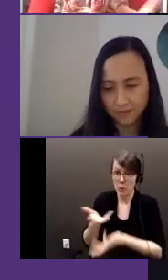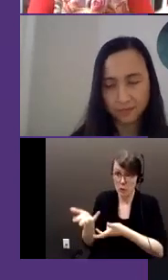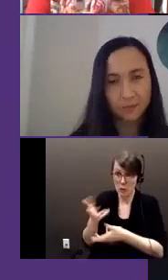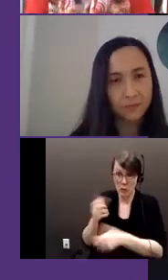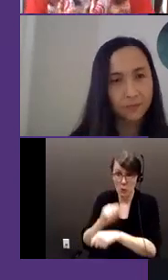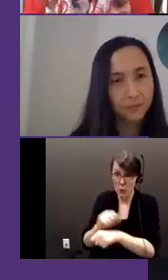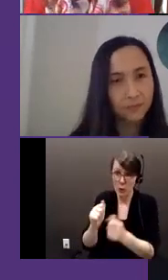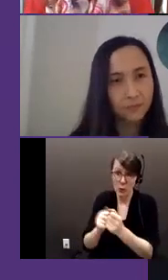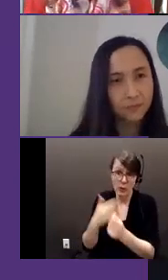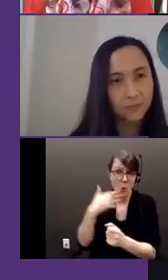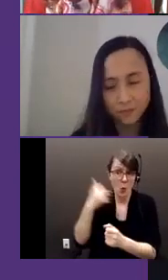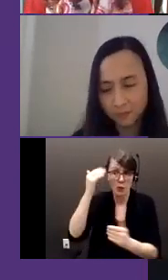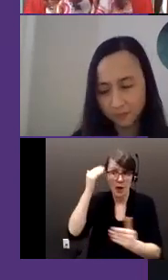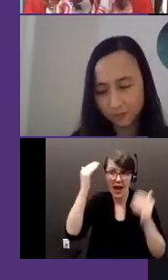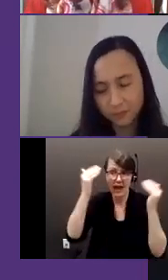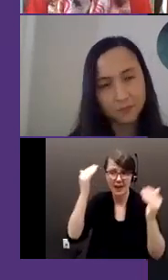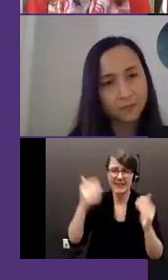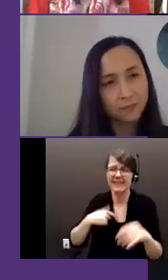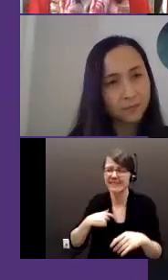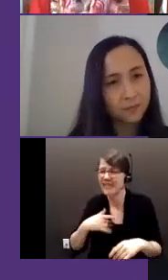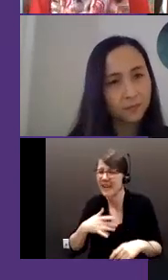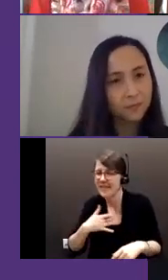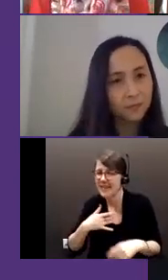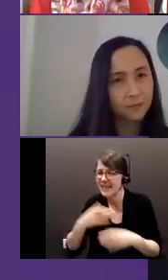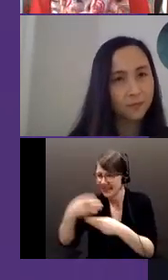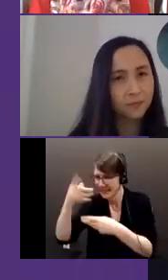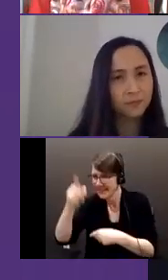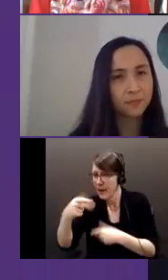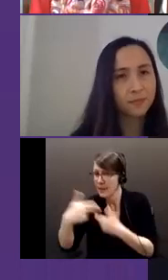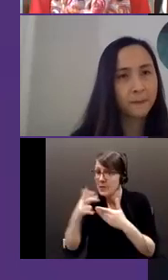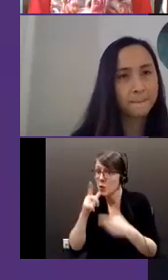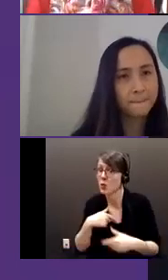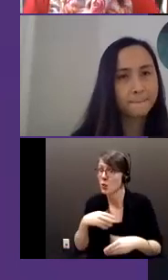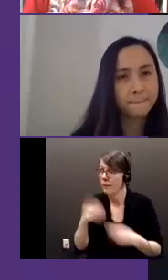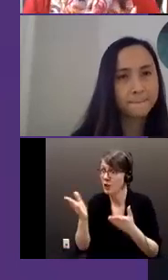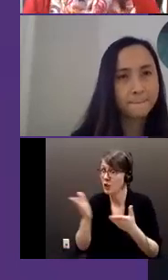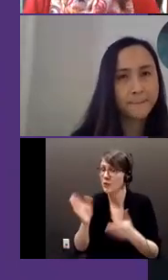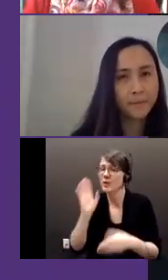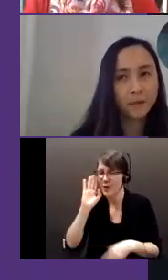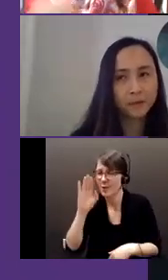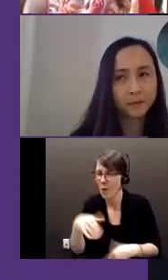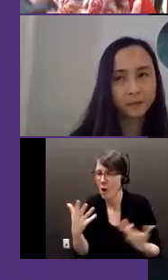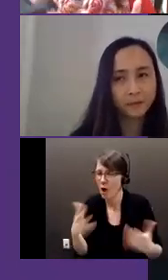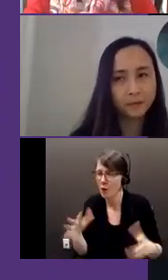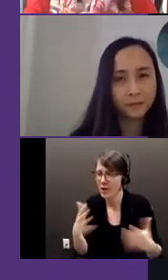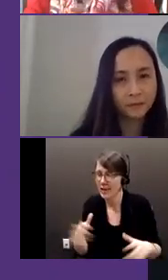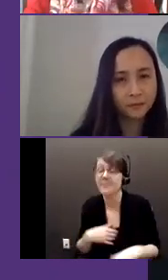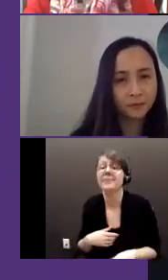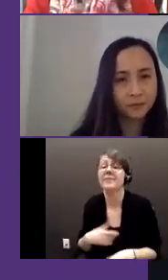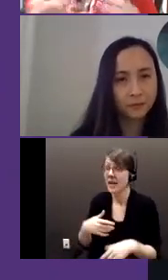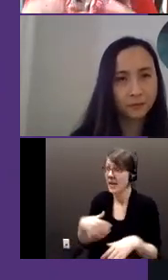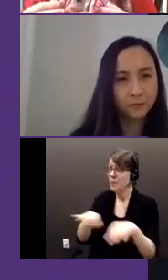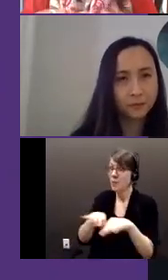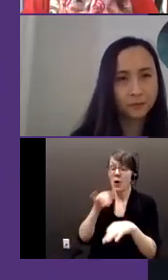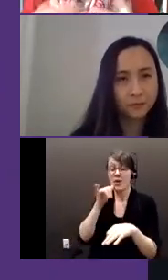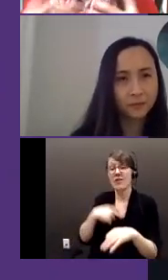I suspect that all of the service providers out there today will know this, is that it's so important that we don't go right to the abuse.